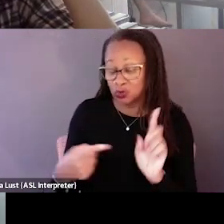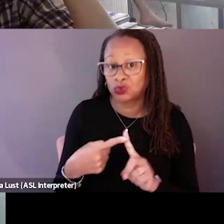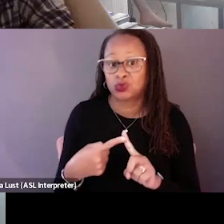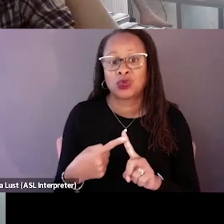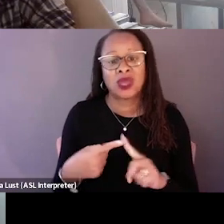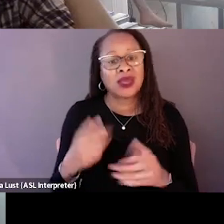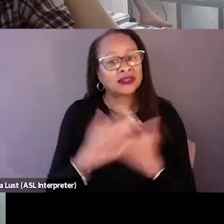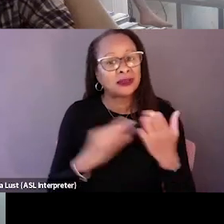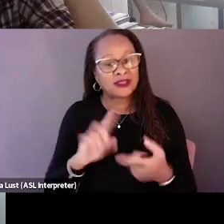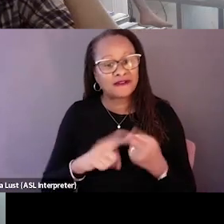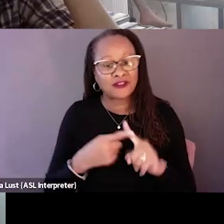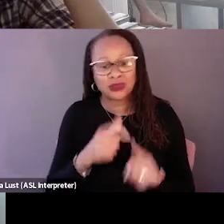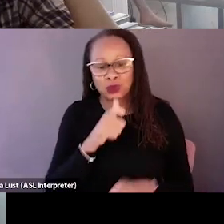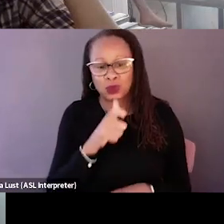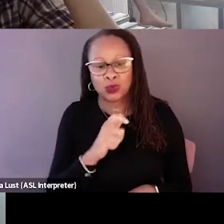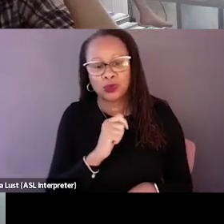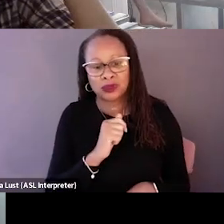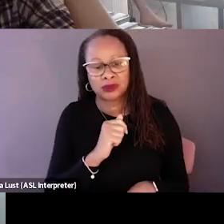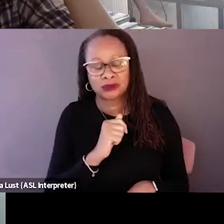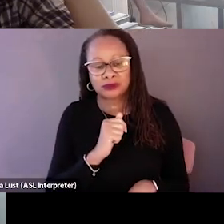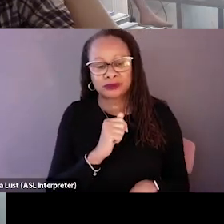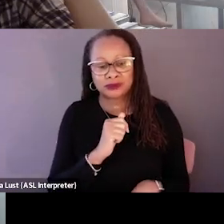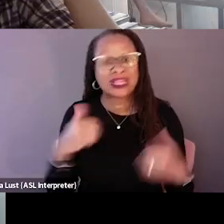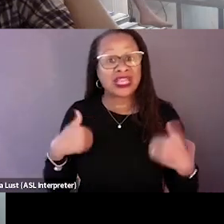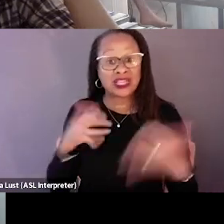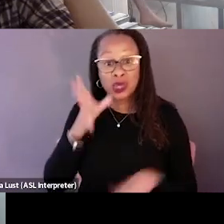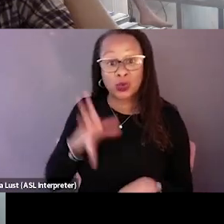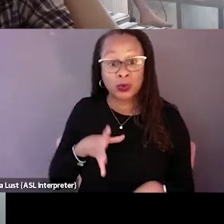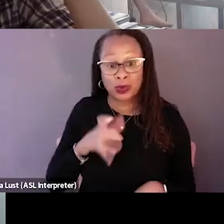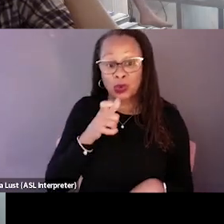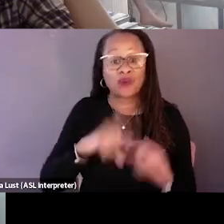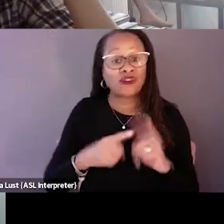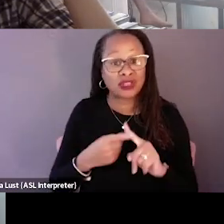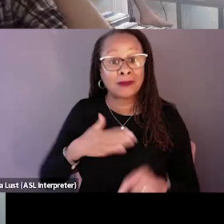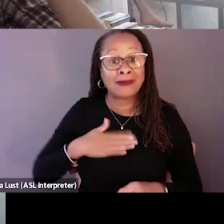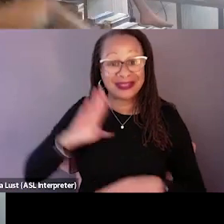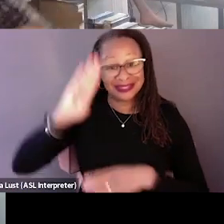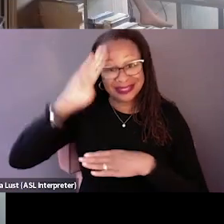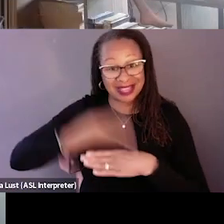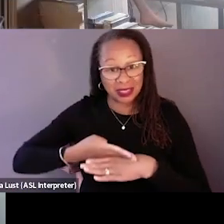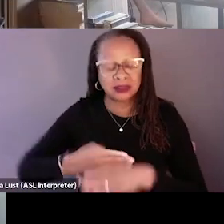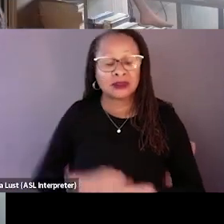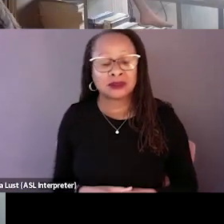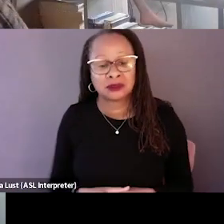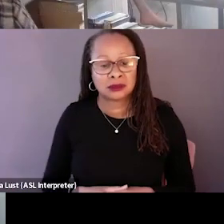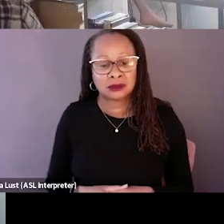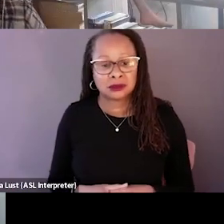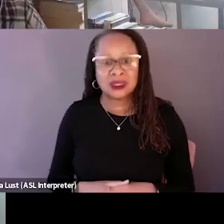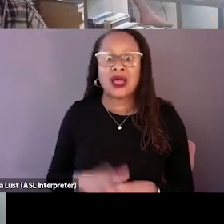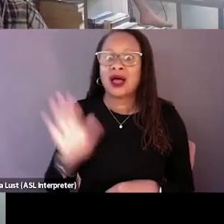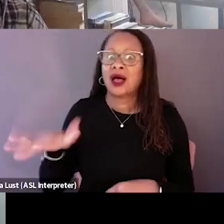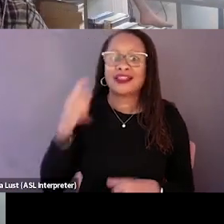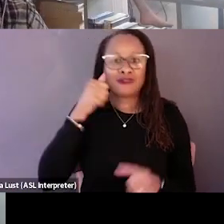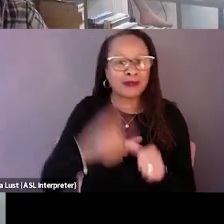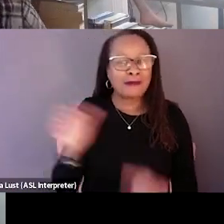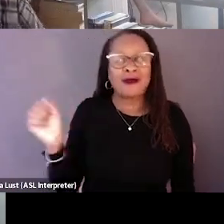some of the friends who are, some of the young women who are friends of my sons, it brought back memories